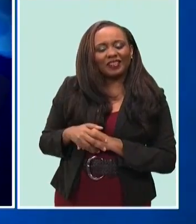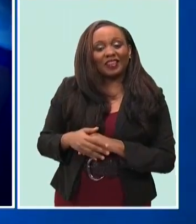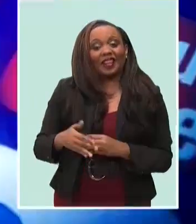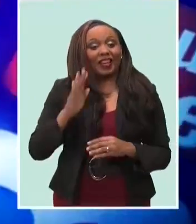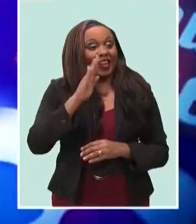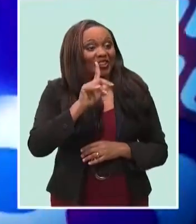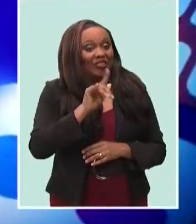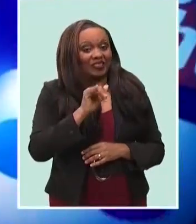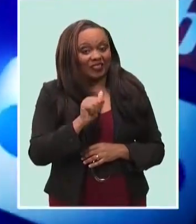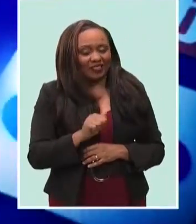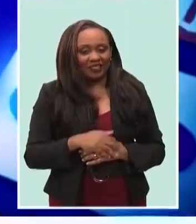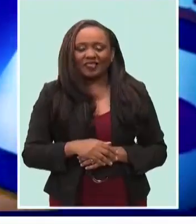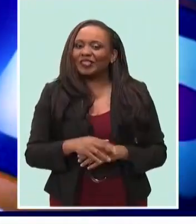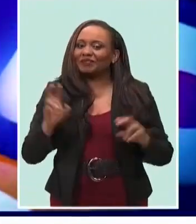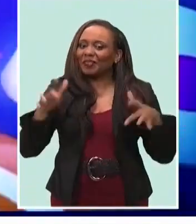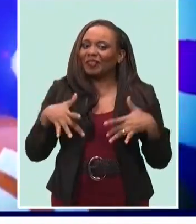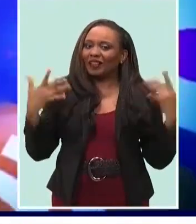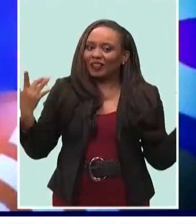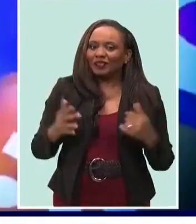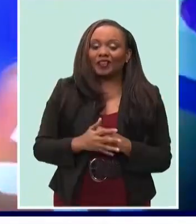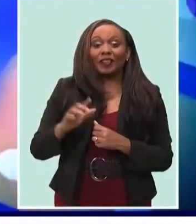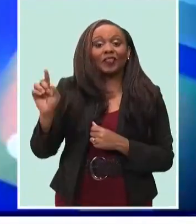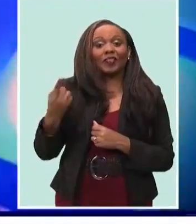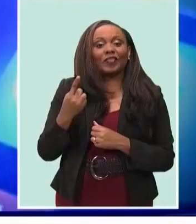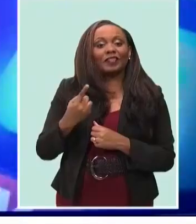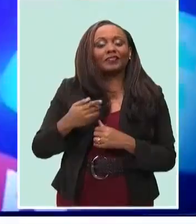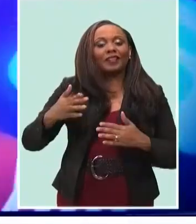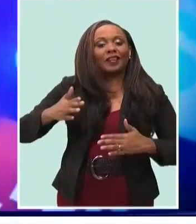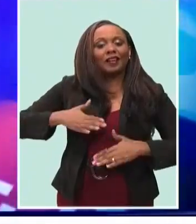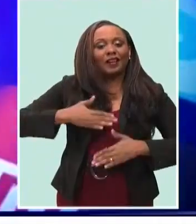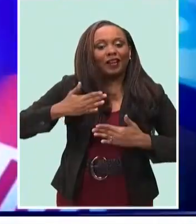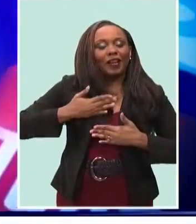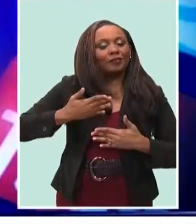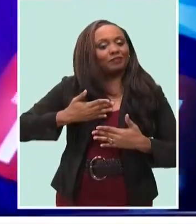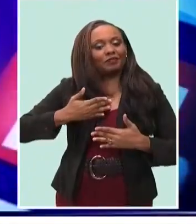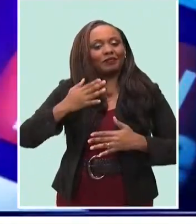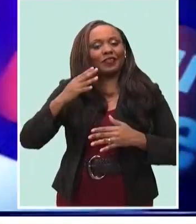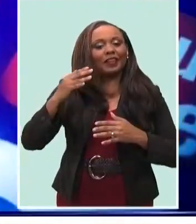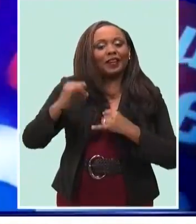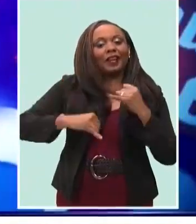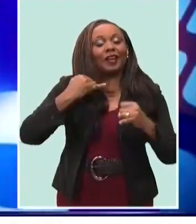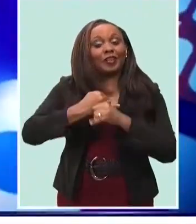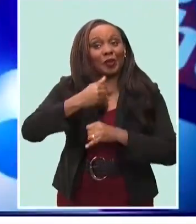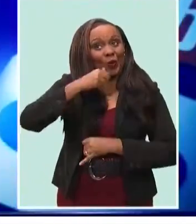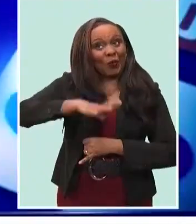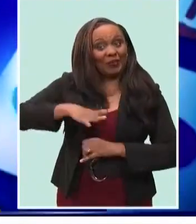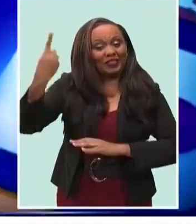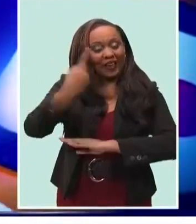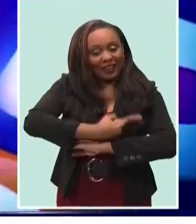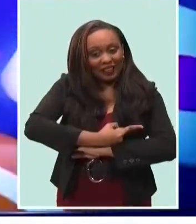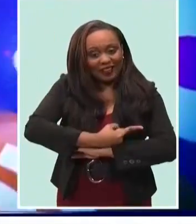again, Lisa, and welcome to What's Trending. First, let's wish all the women out there happy International Women's Day. Now, we always like